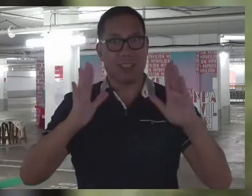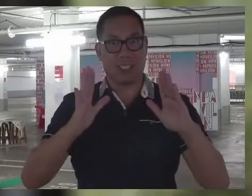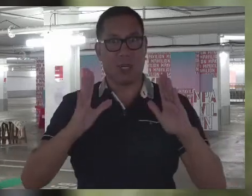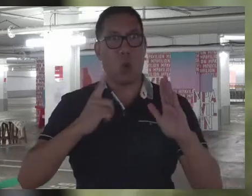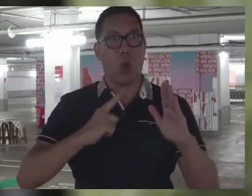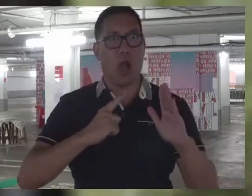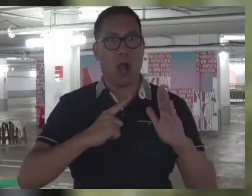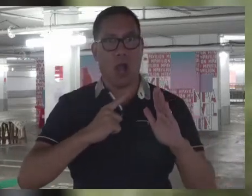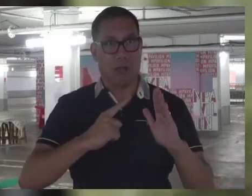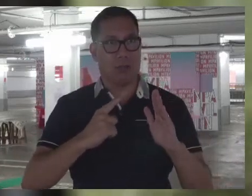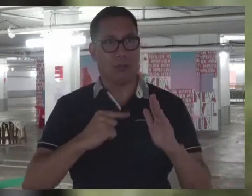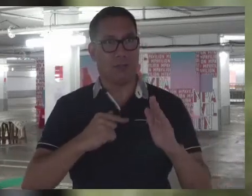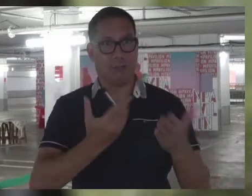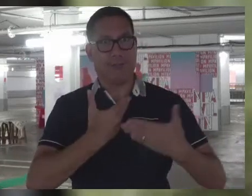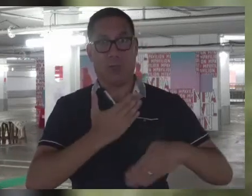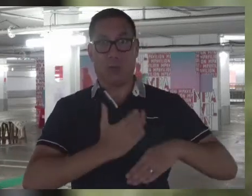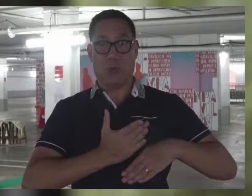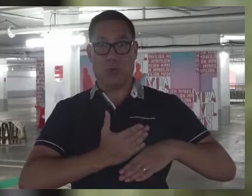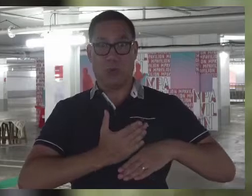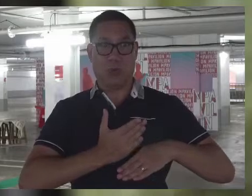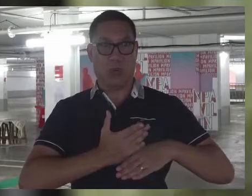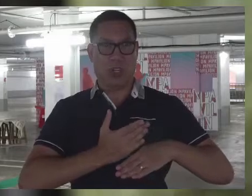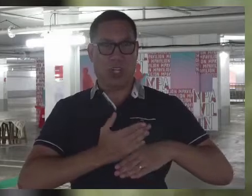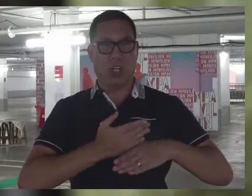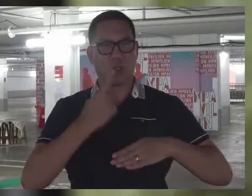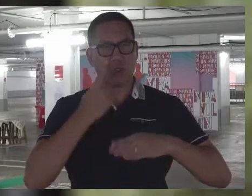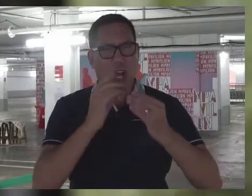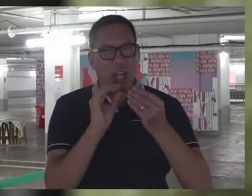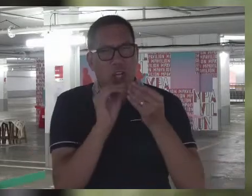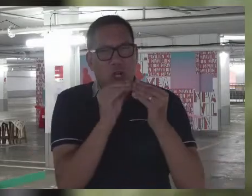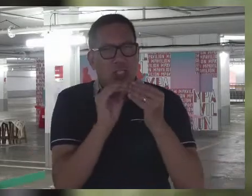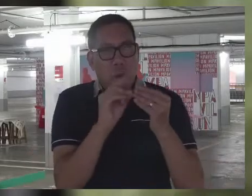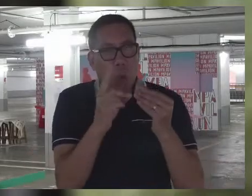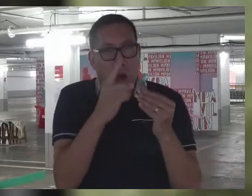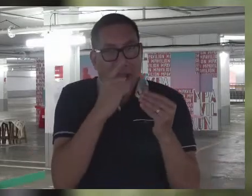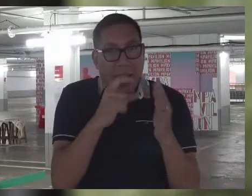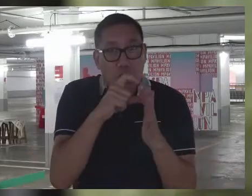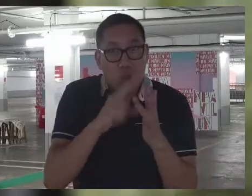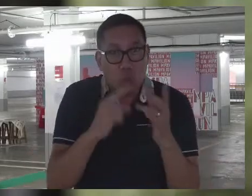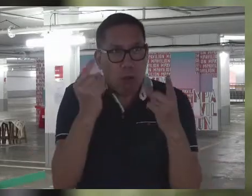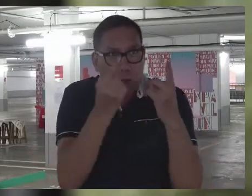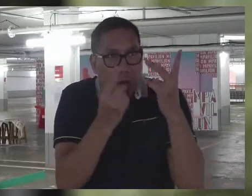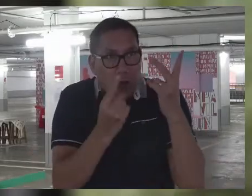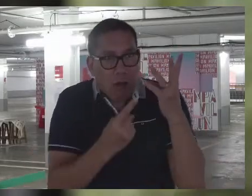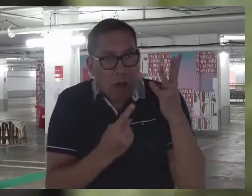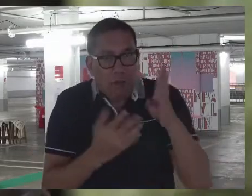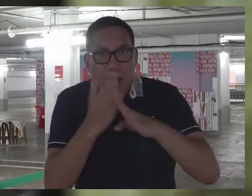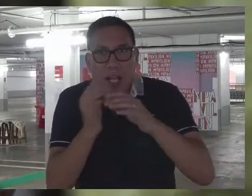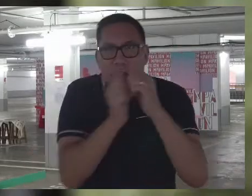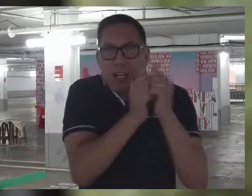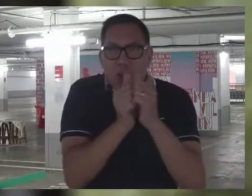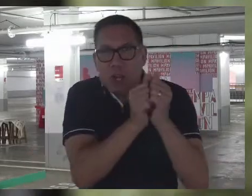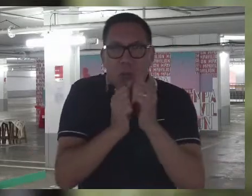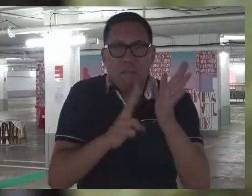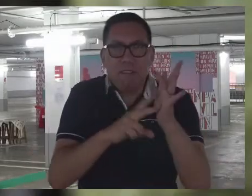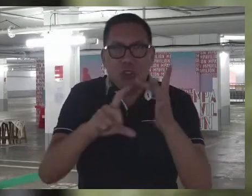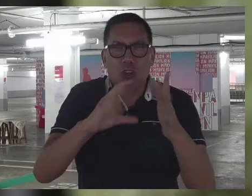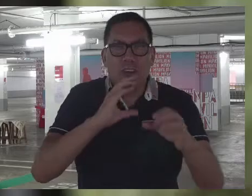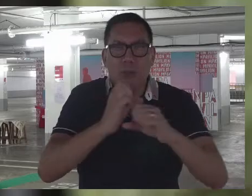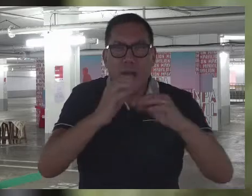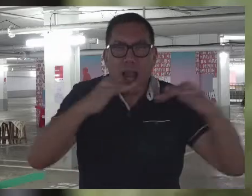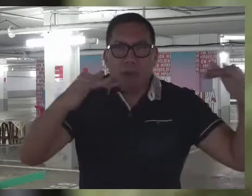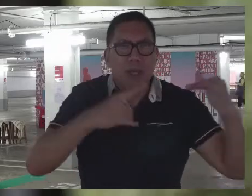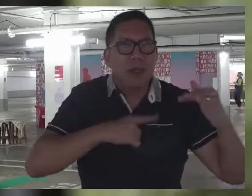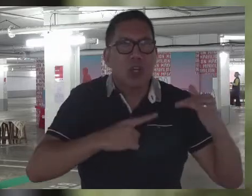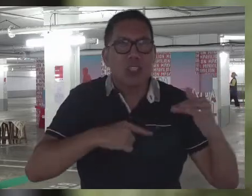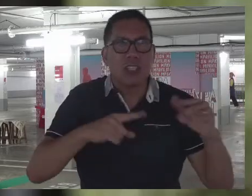able to sort of negotiate what was possible in this sort of collaboration with Parliament. Because in some senses, because